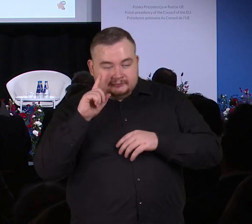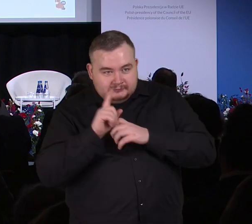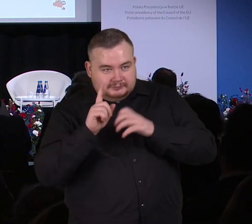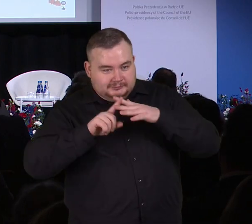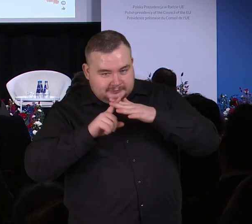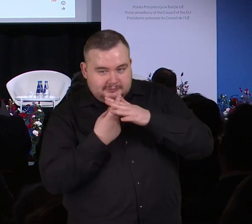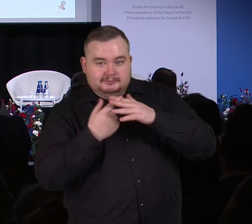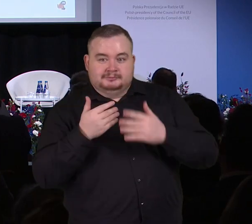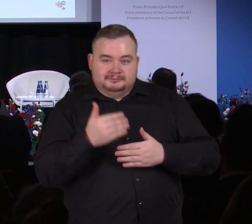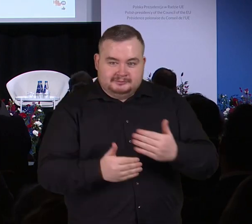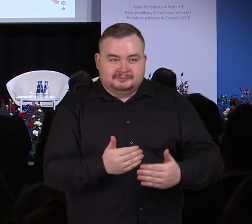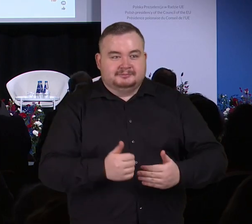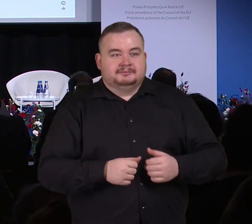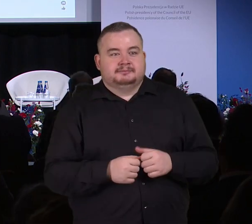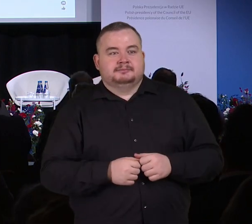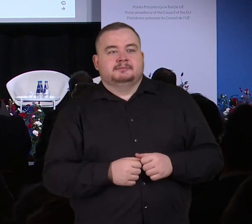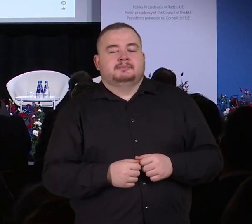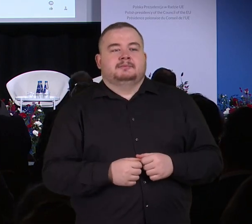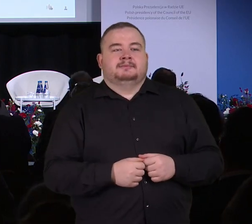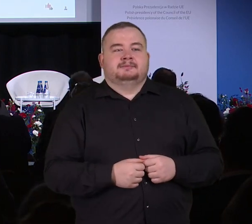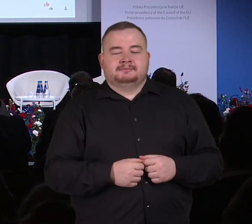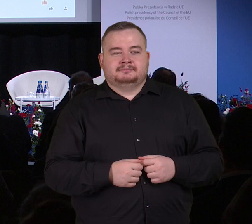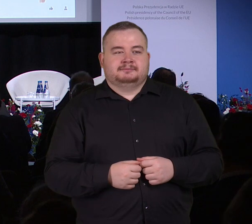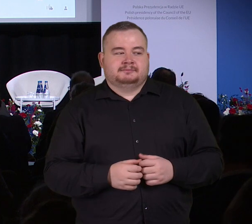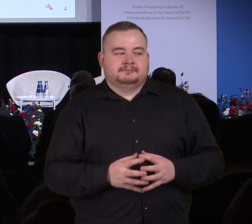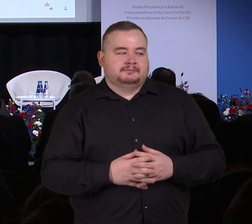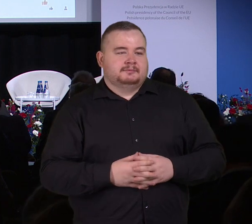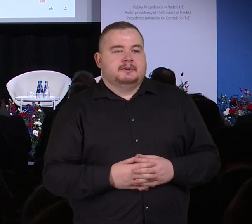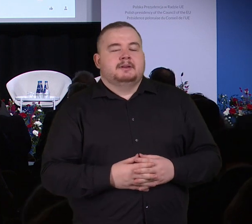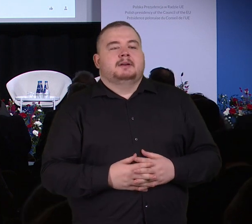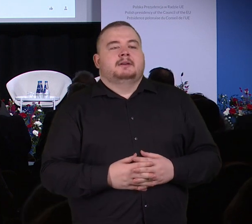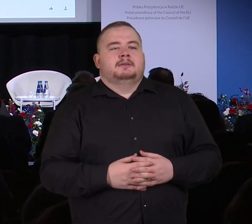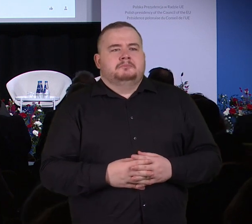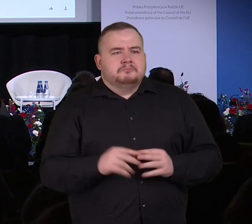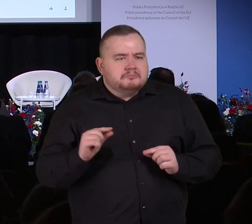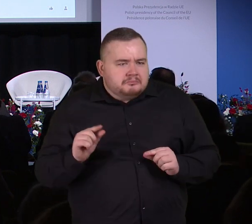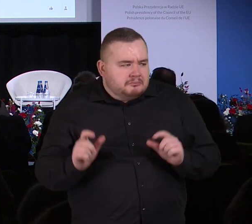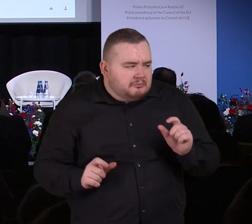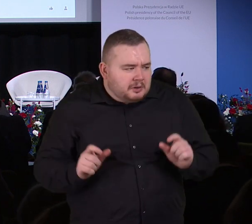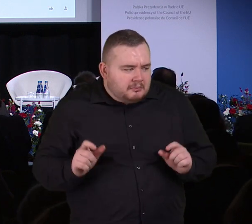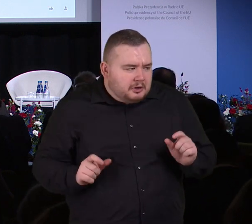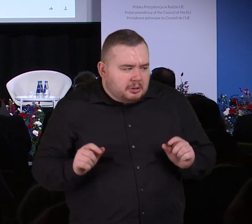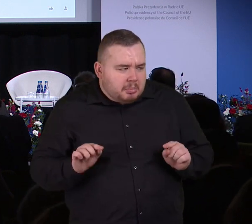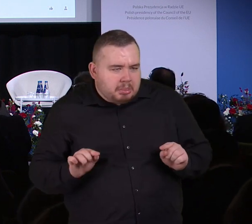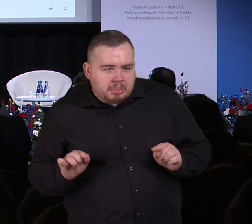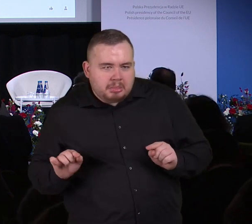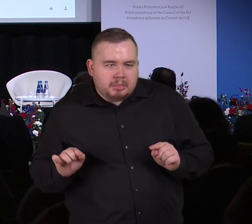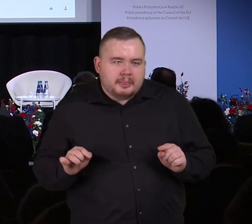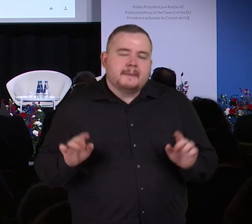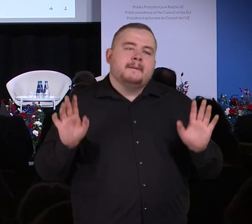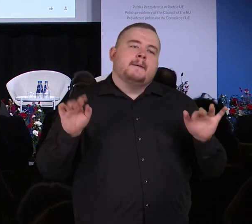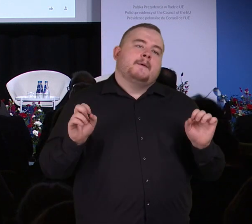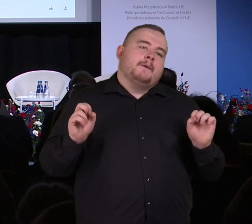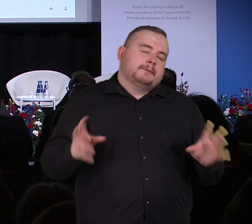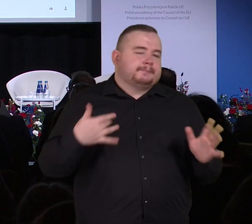to the Menti. Oh, many people are logged in. Thanks. Okay, so the question is, which specific territorial